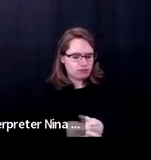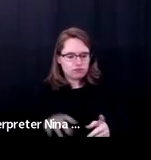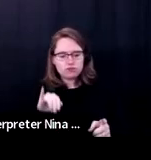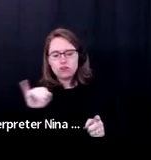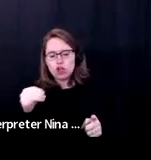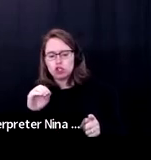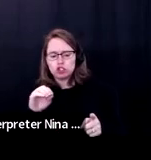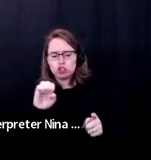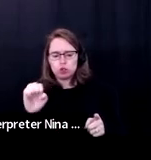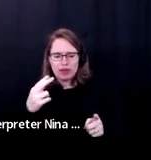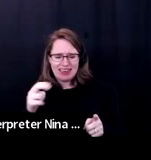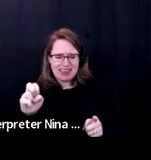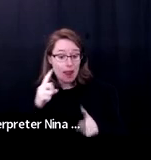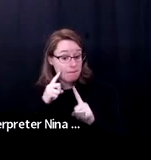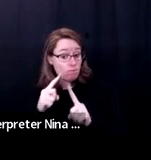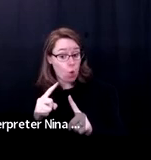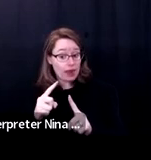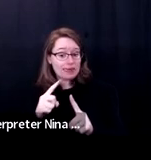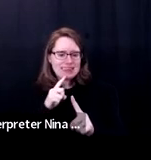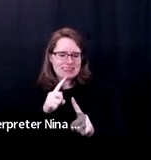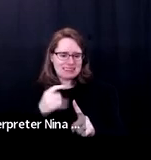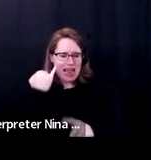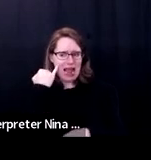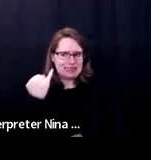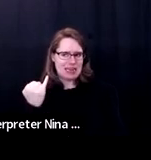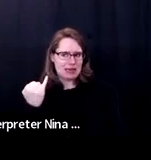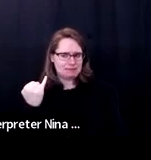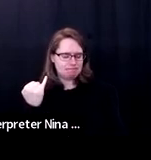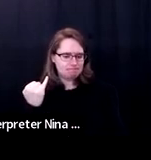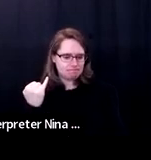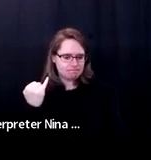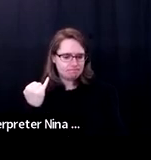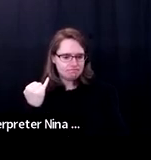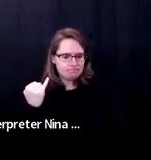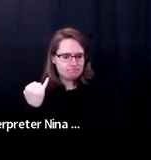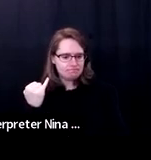the point is the tension with the idea of